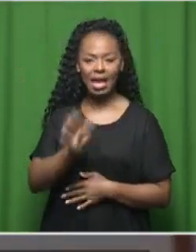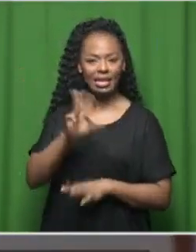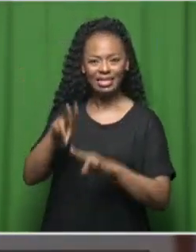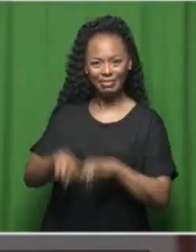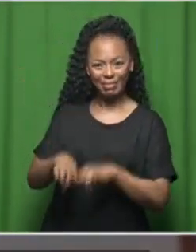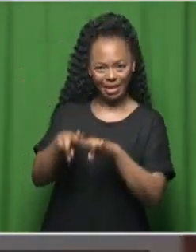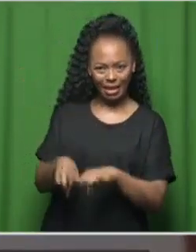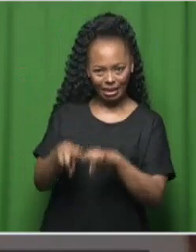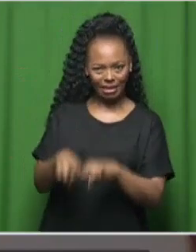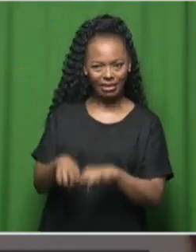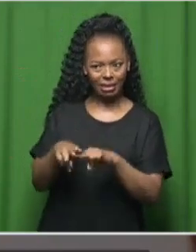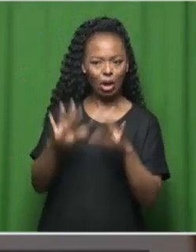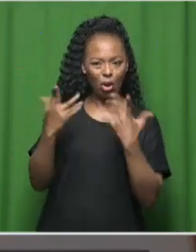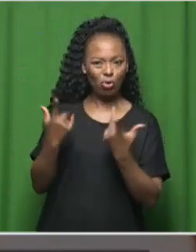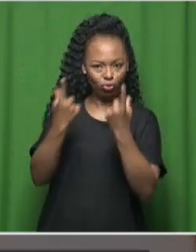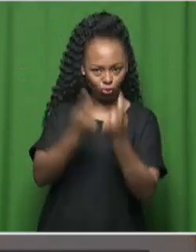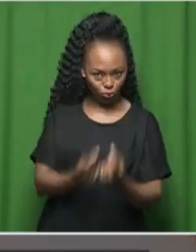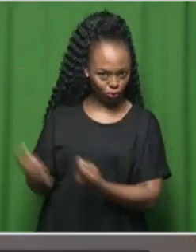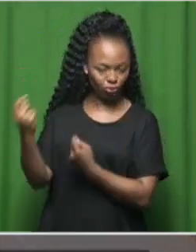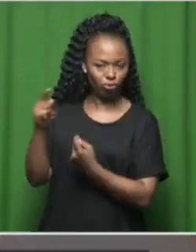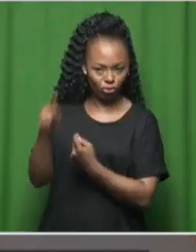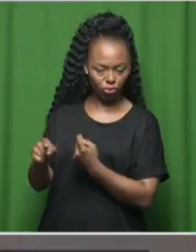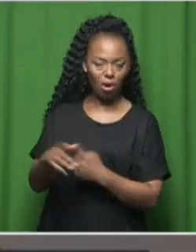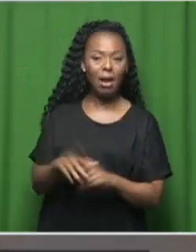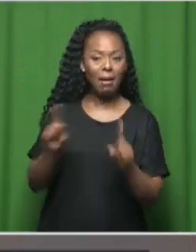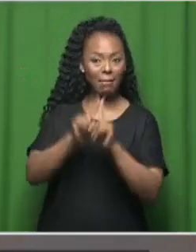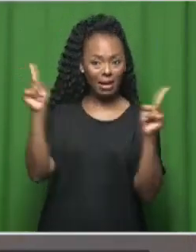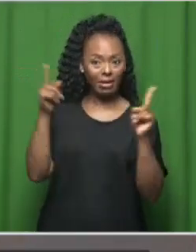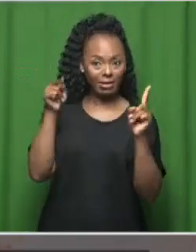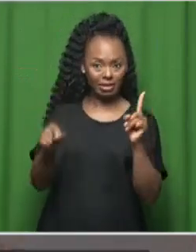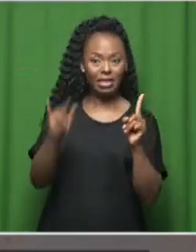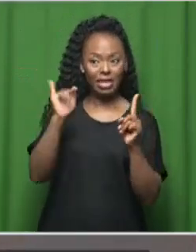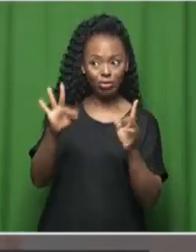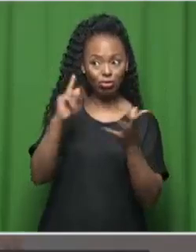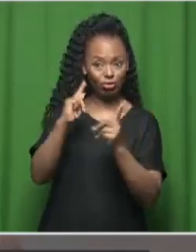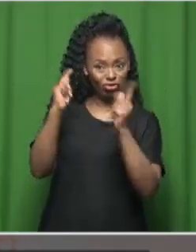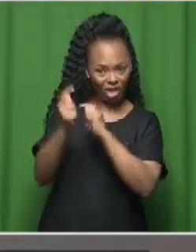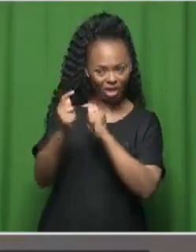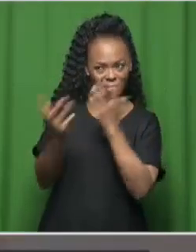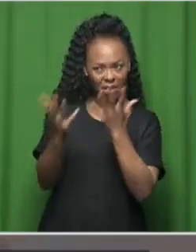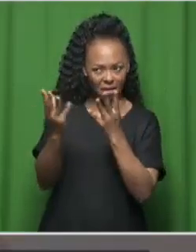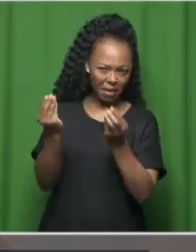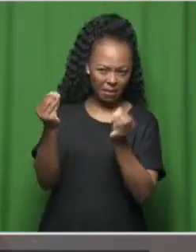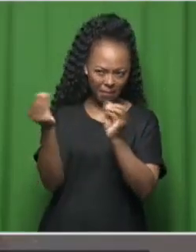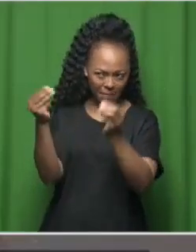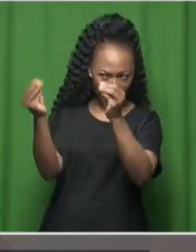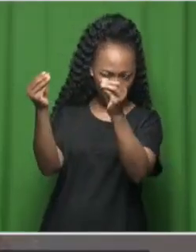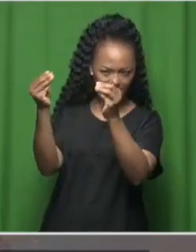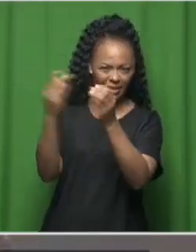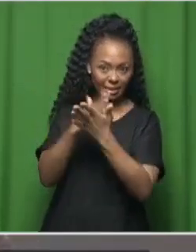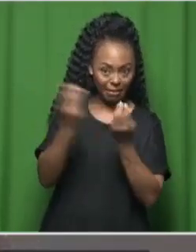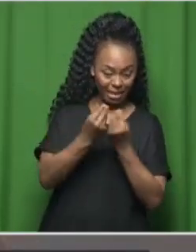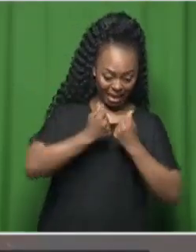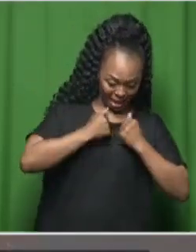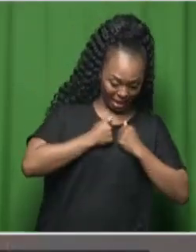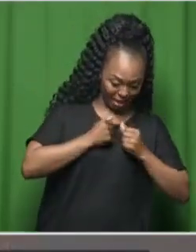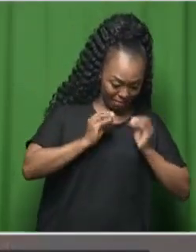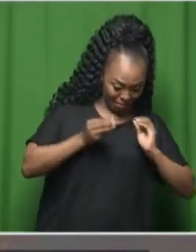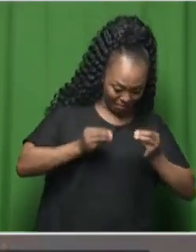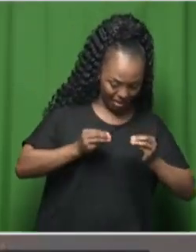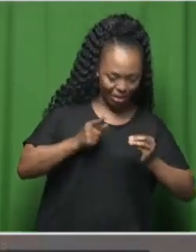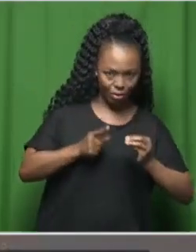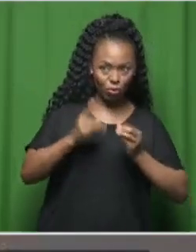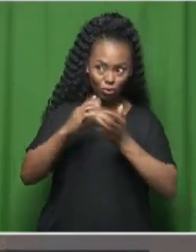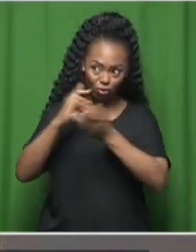certain extent I can, but if you really change it, distort it completely, and then you can't,